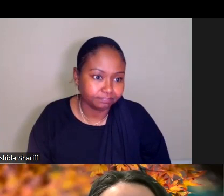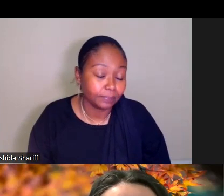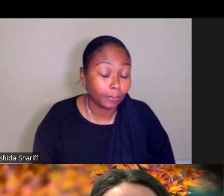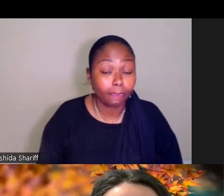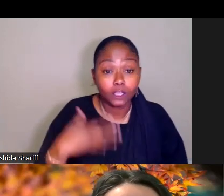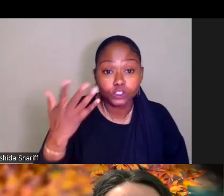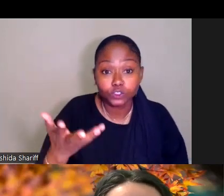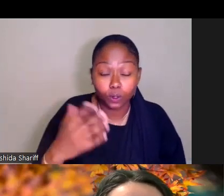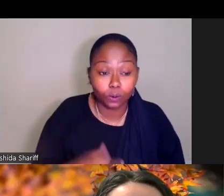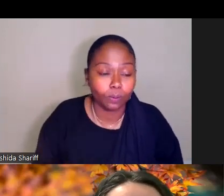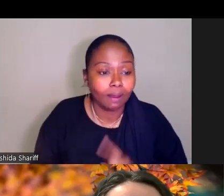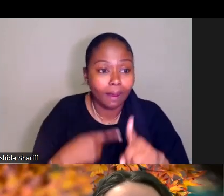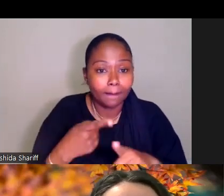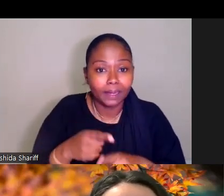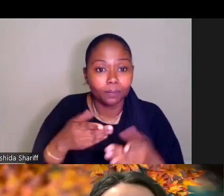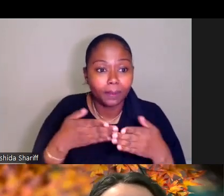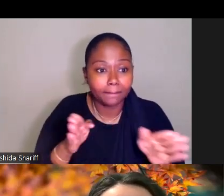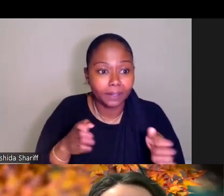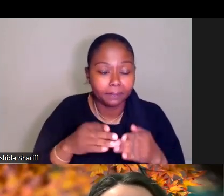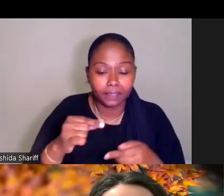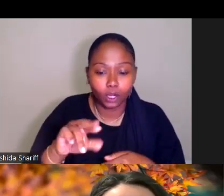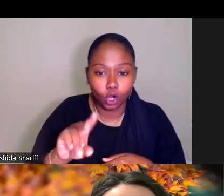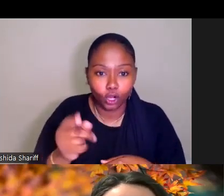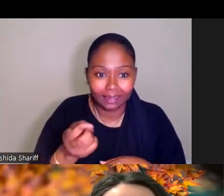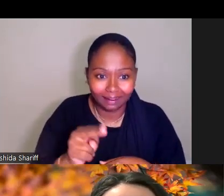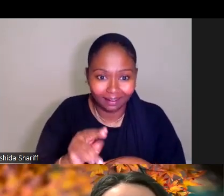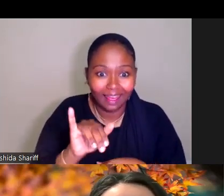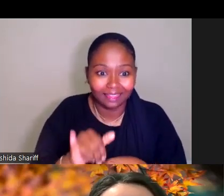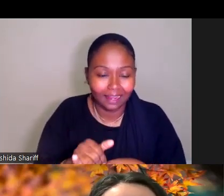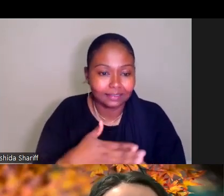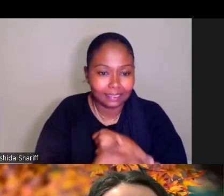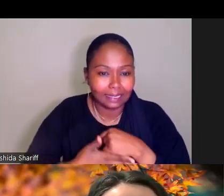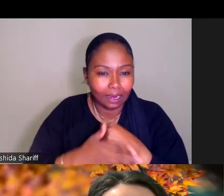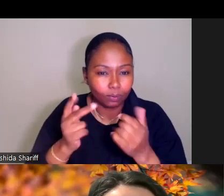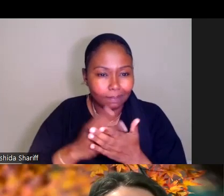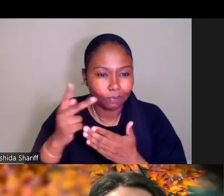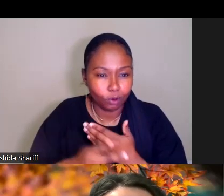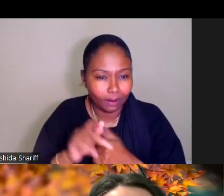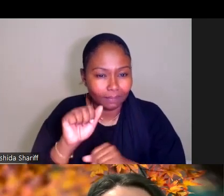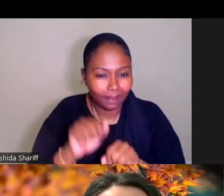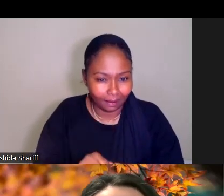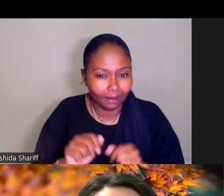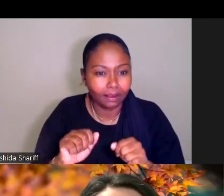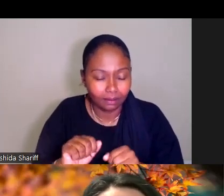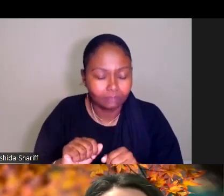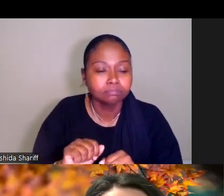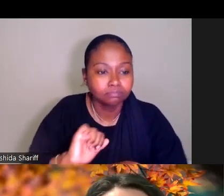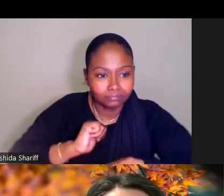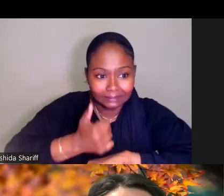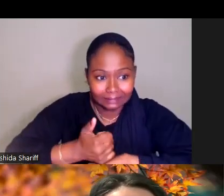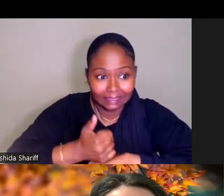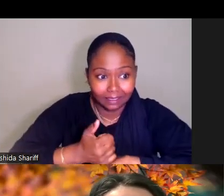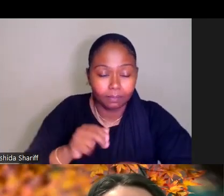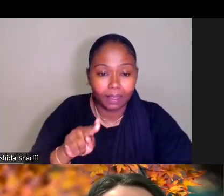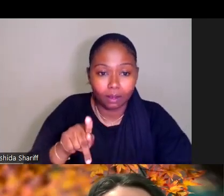So a little bit about the public guardian. So the public guardian is a county program that can administer a probate conservatorship if there are no family